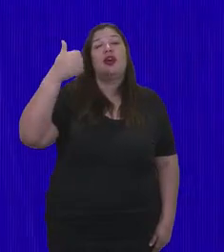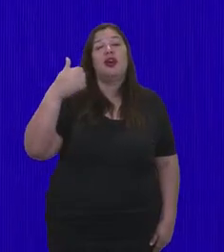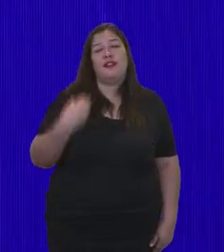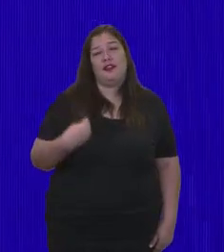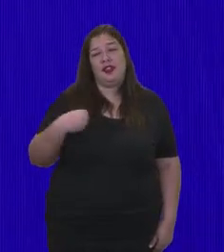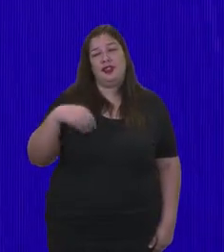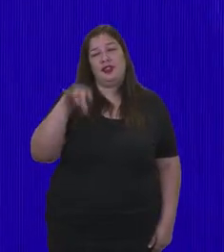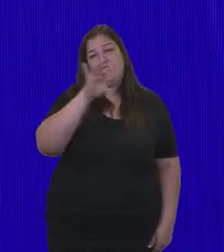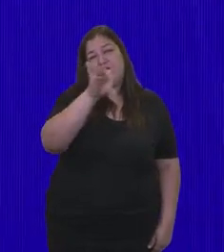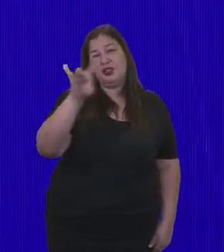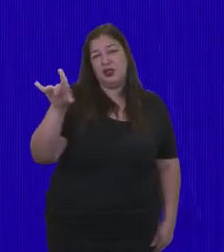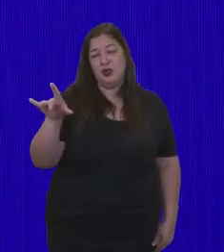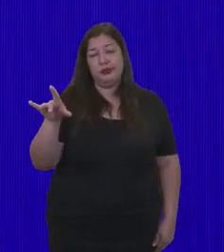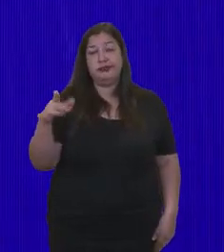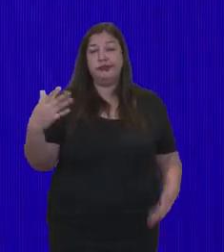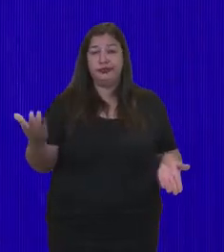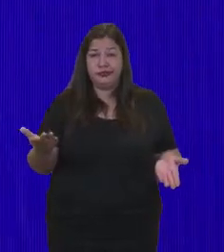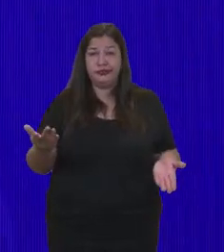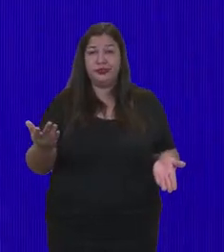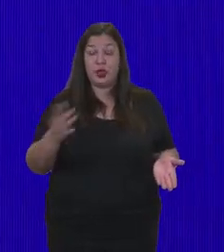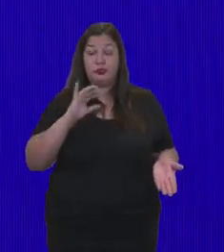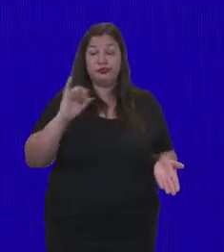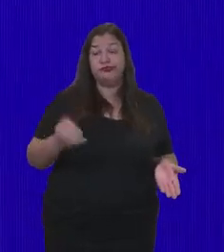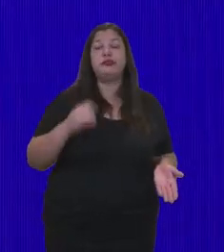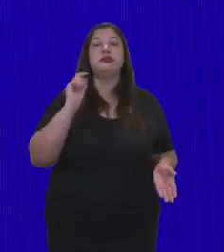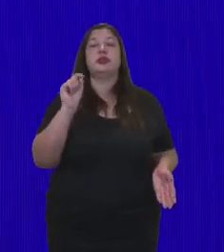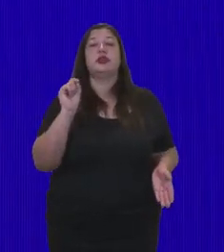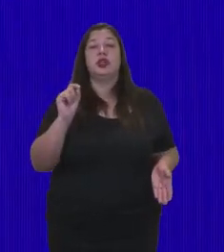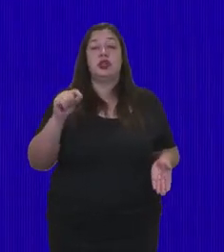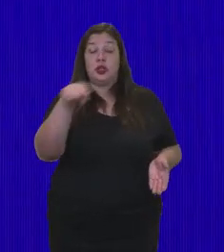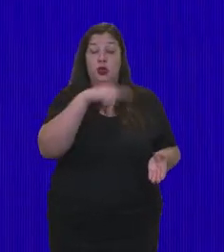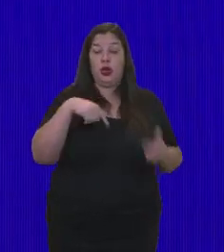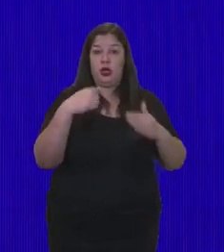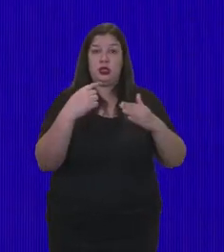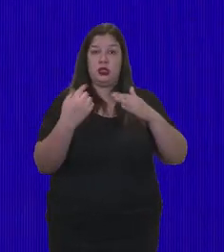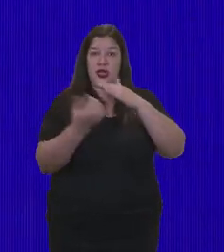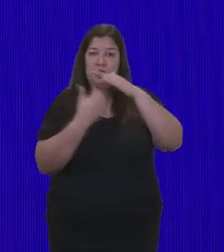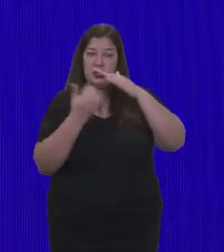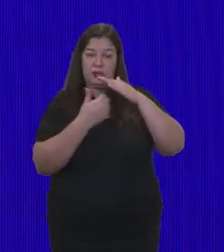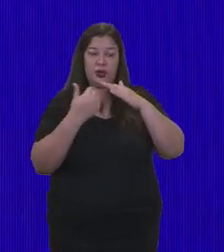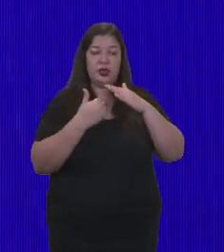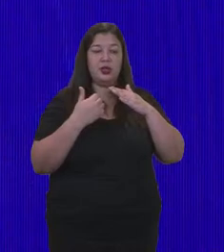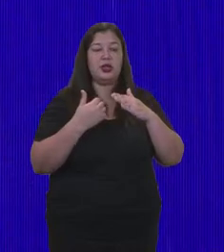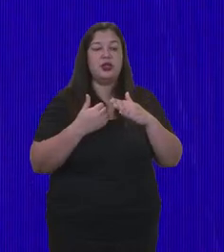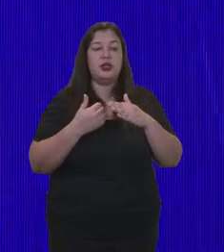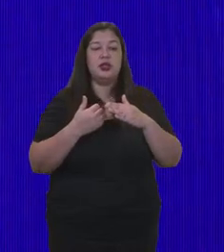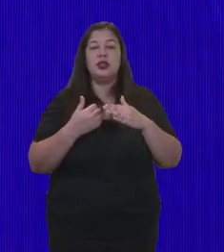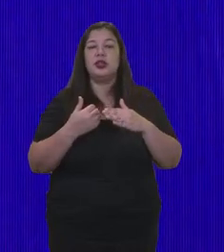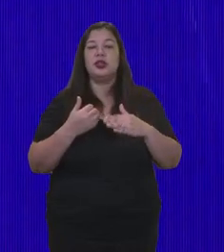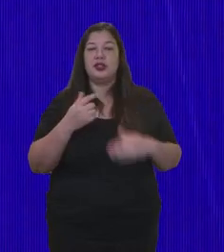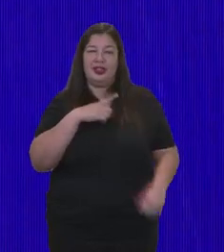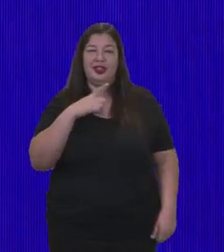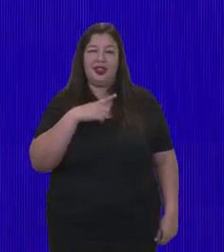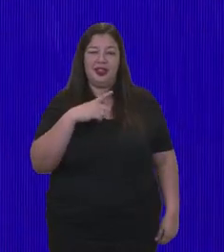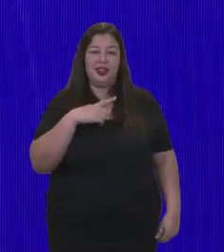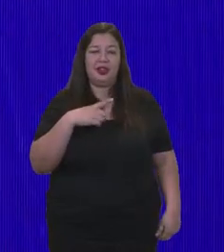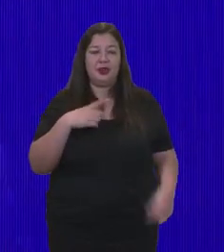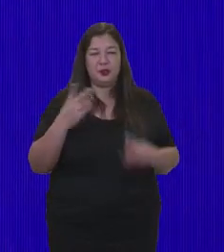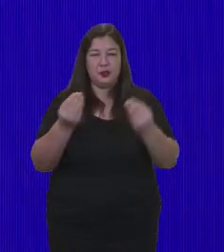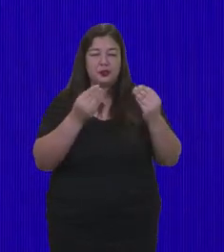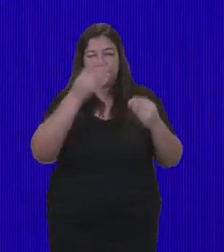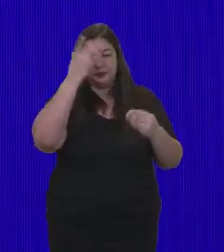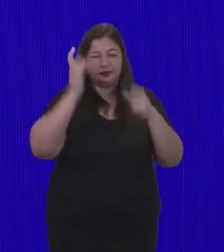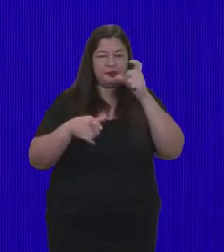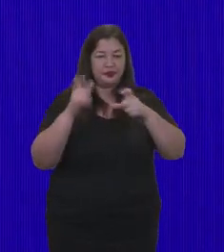improve people's lives. And the advantage is that we may impact a lot of people in our company